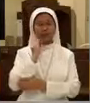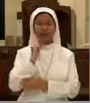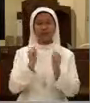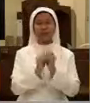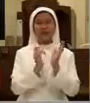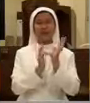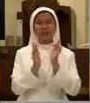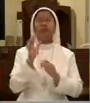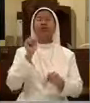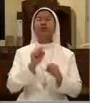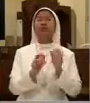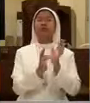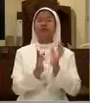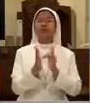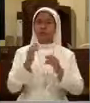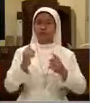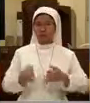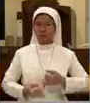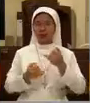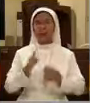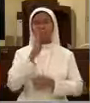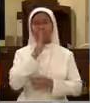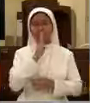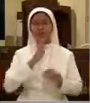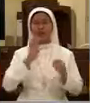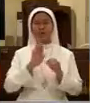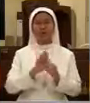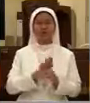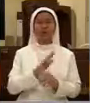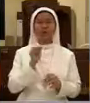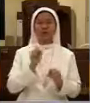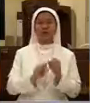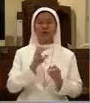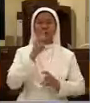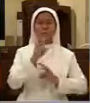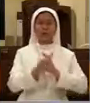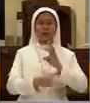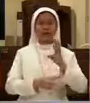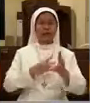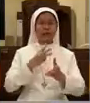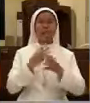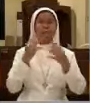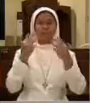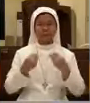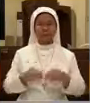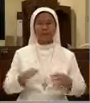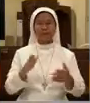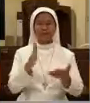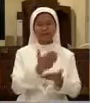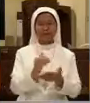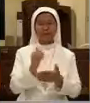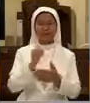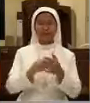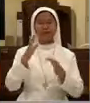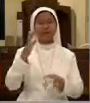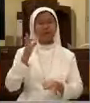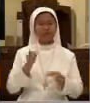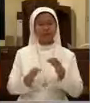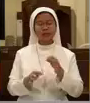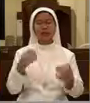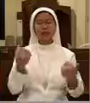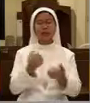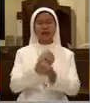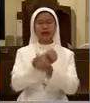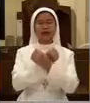that Jesus's joy may be full, and so that the world may share in the justice, the